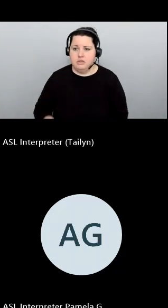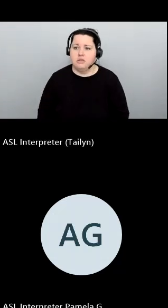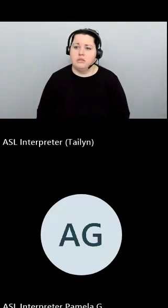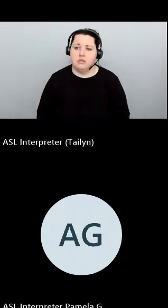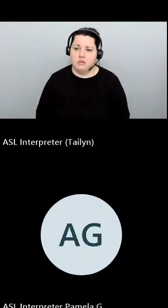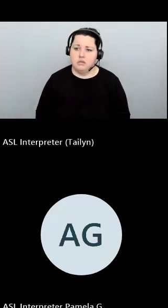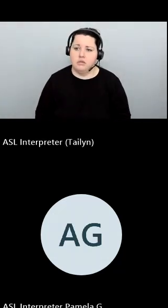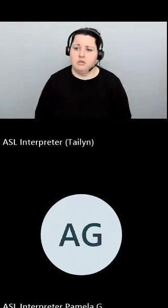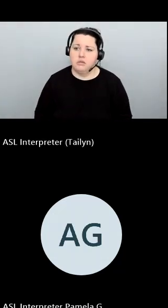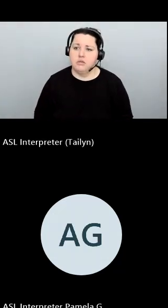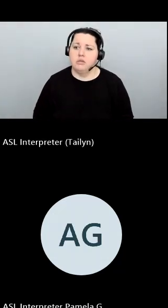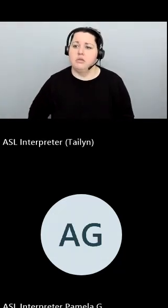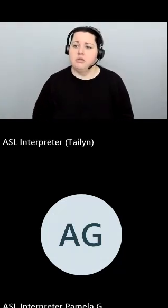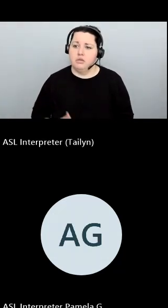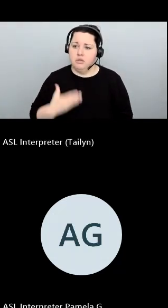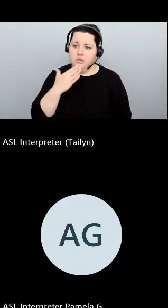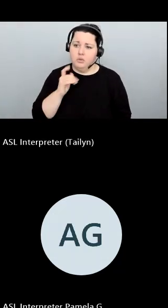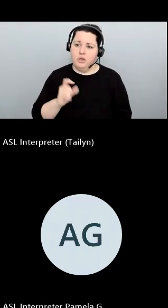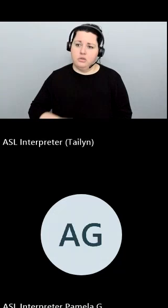Good question.